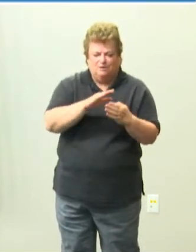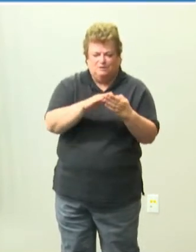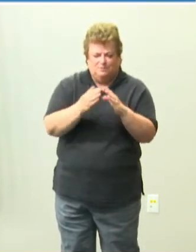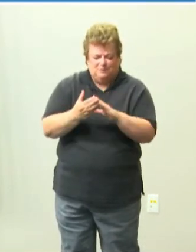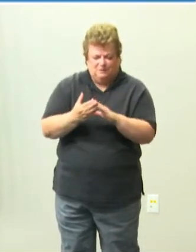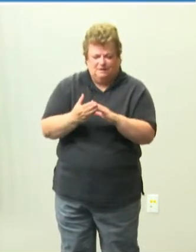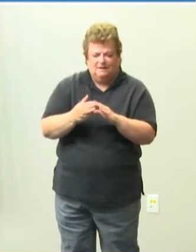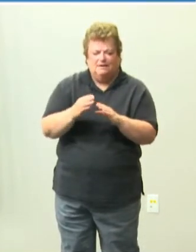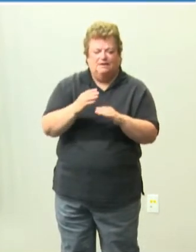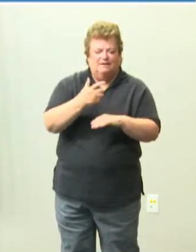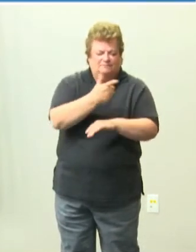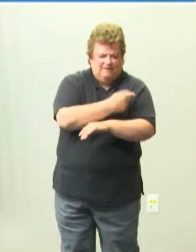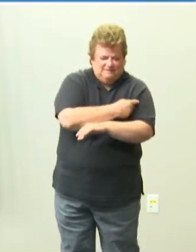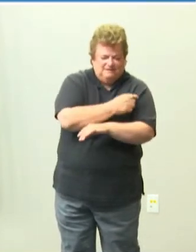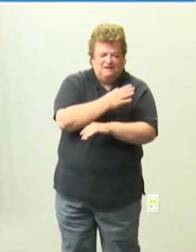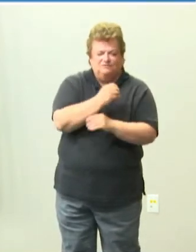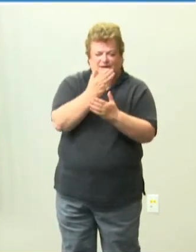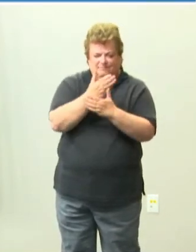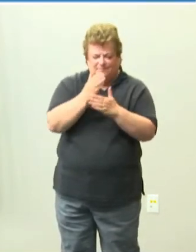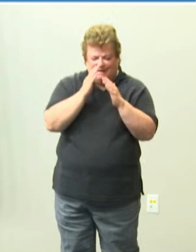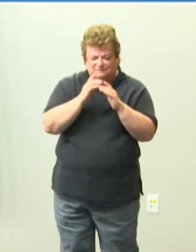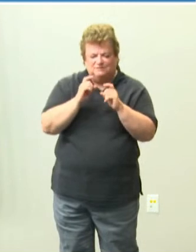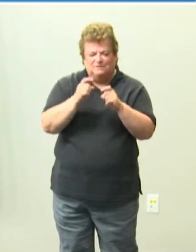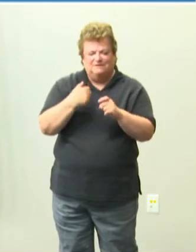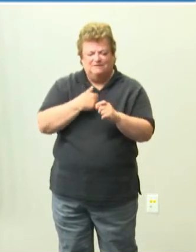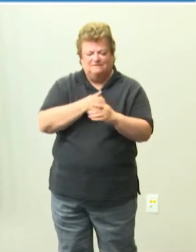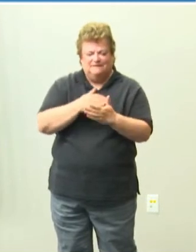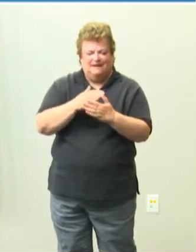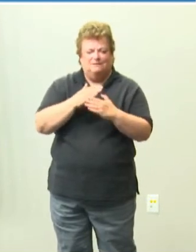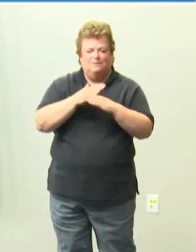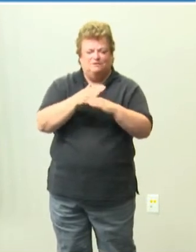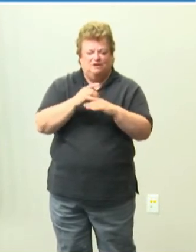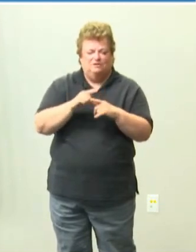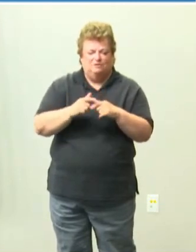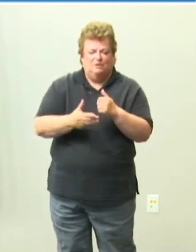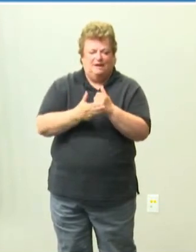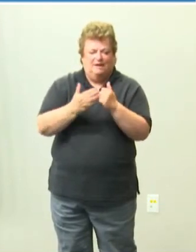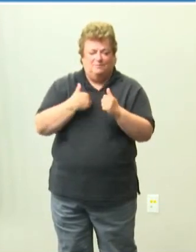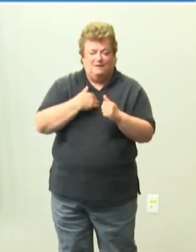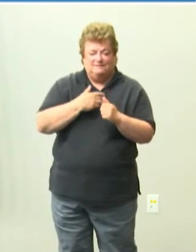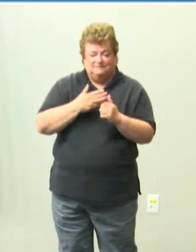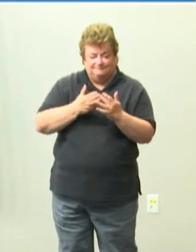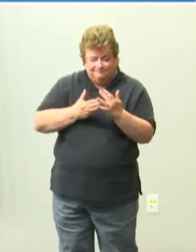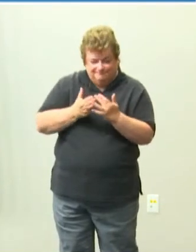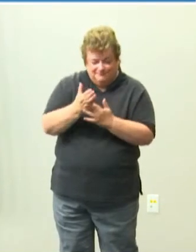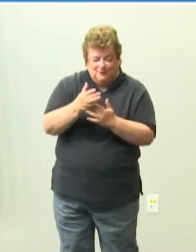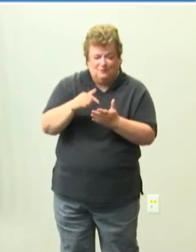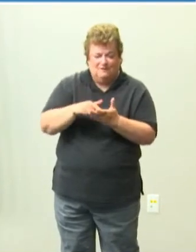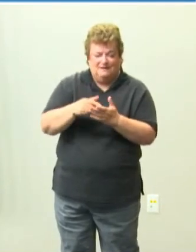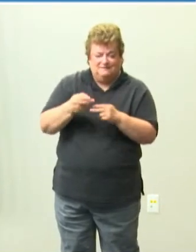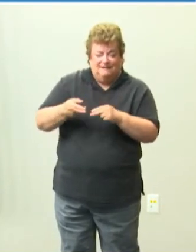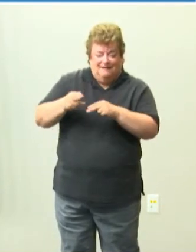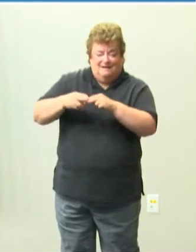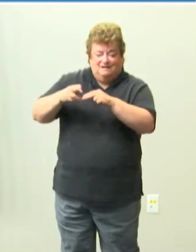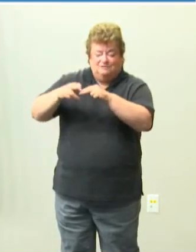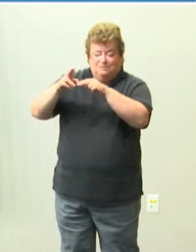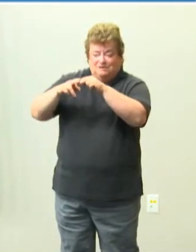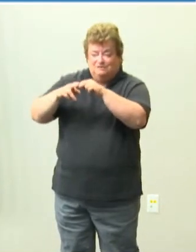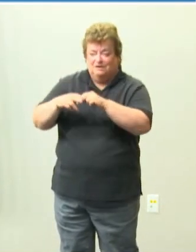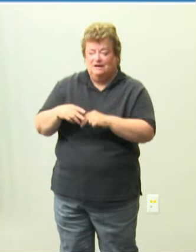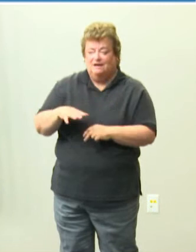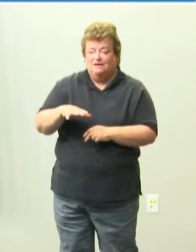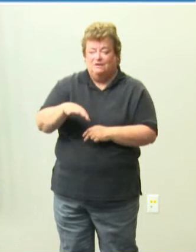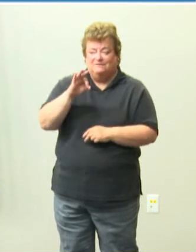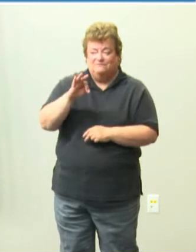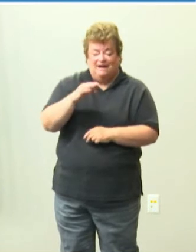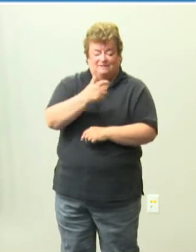mask creates that needed protection to help us get through this surge. You can find upcoming vaccination